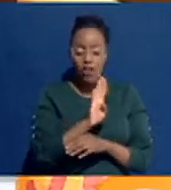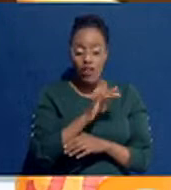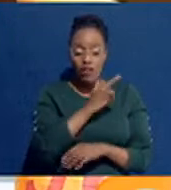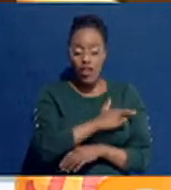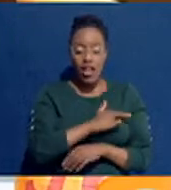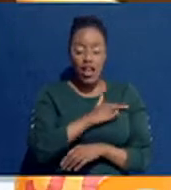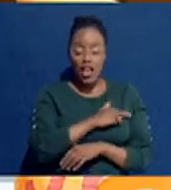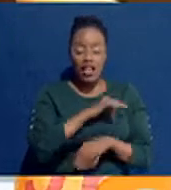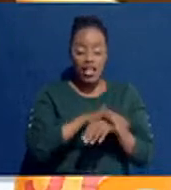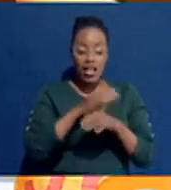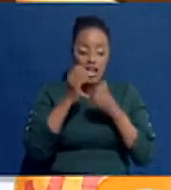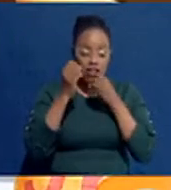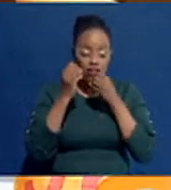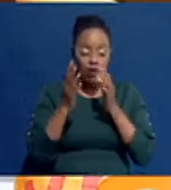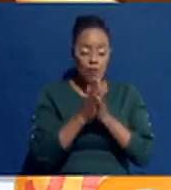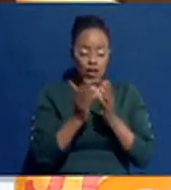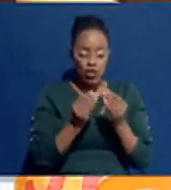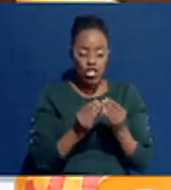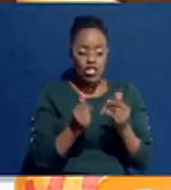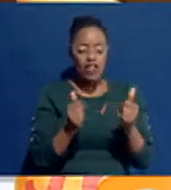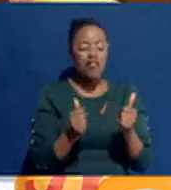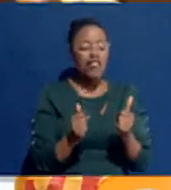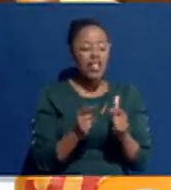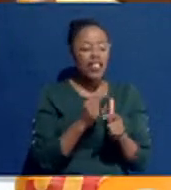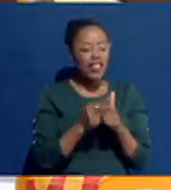got information, we intervened, and